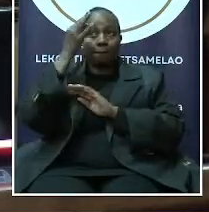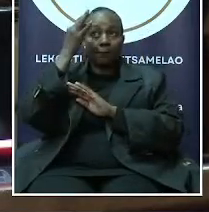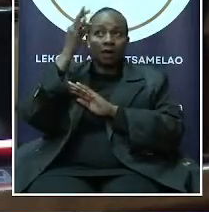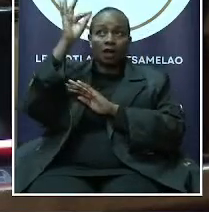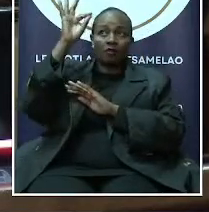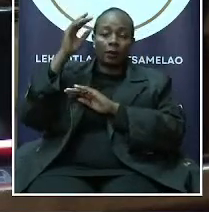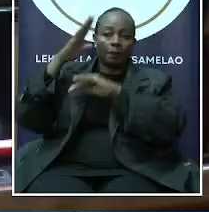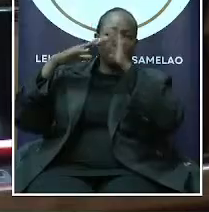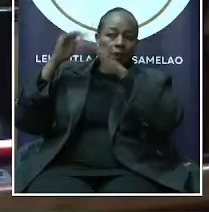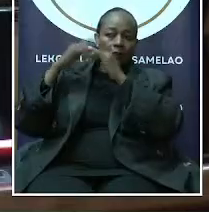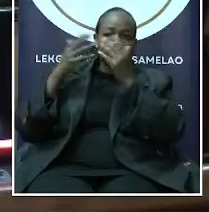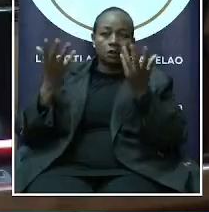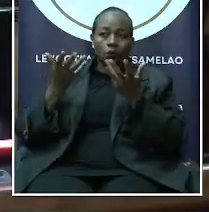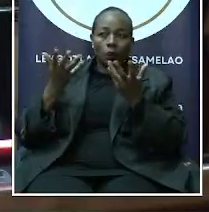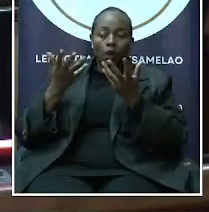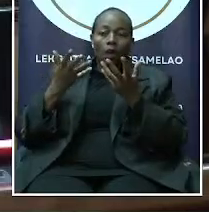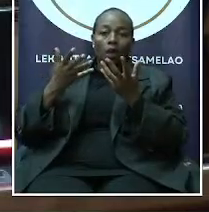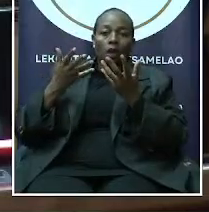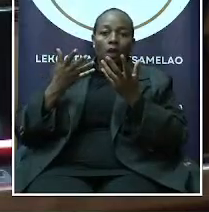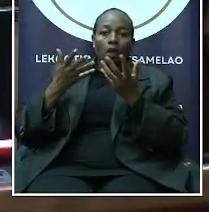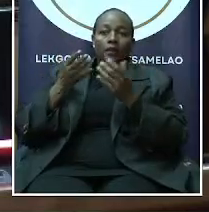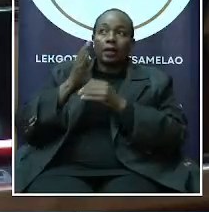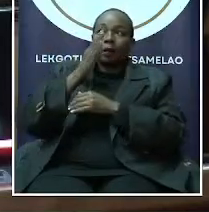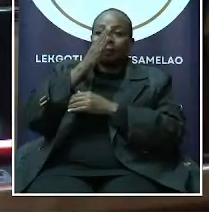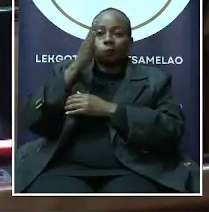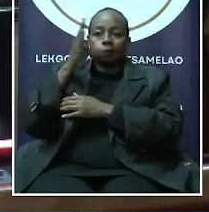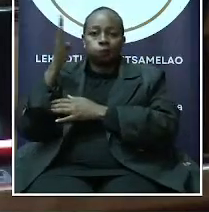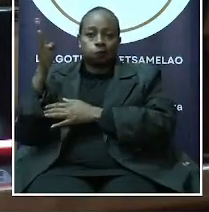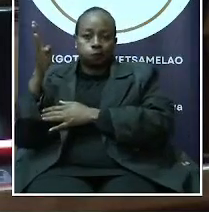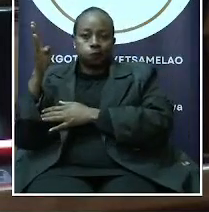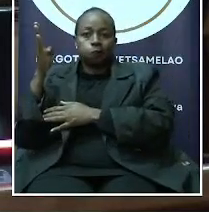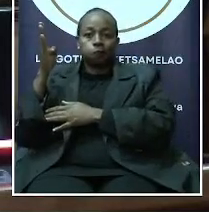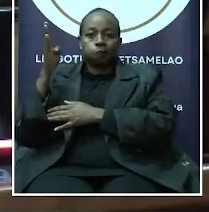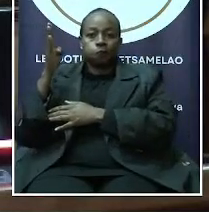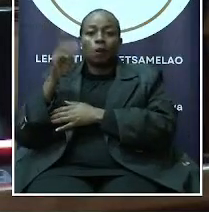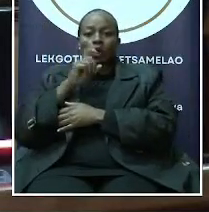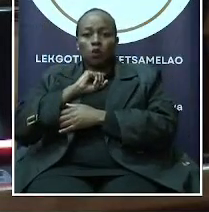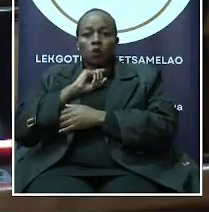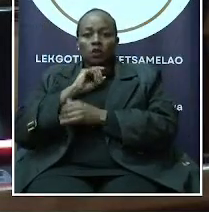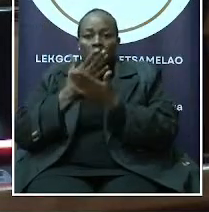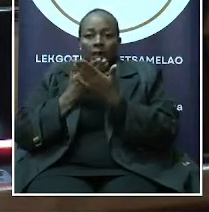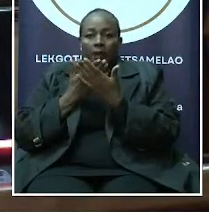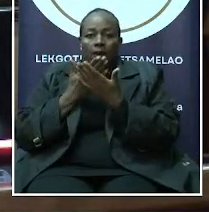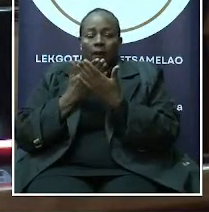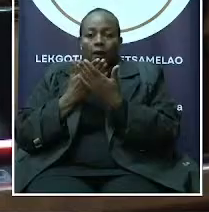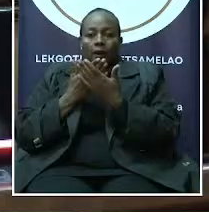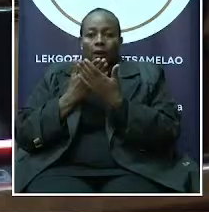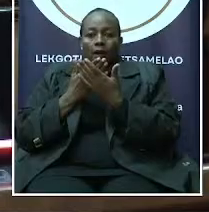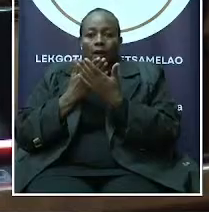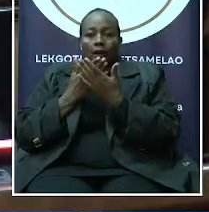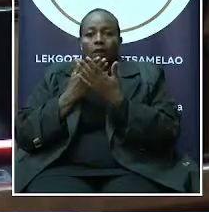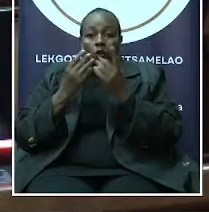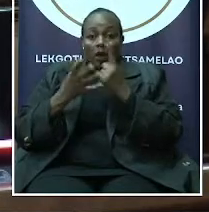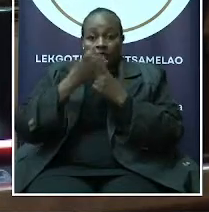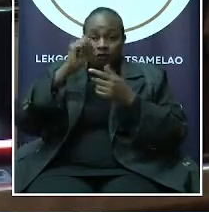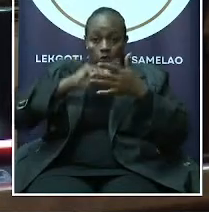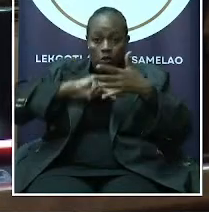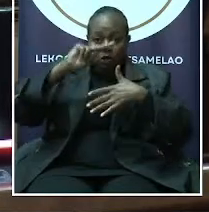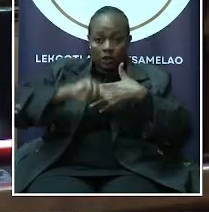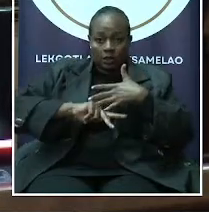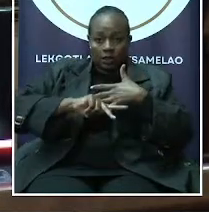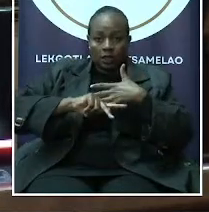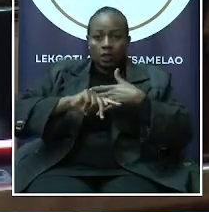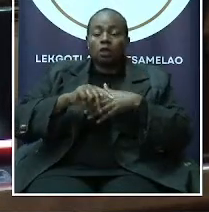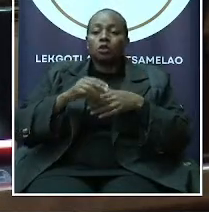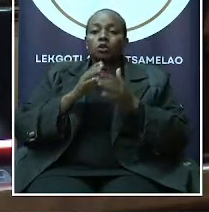and land in the province that are available for use to this specific project. So we